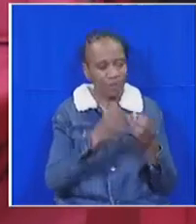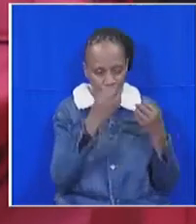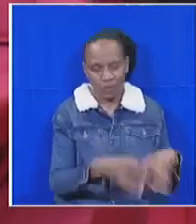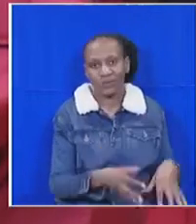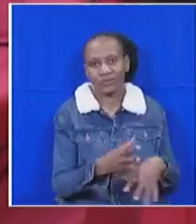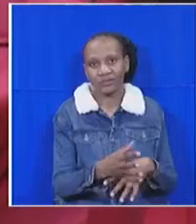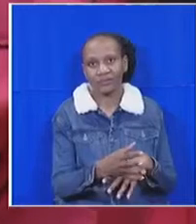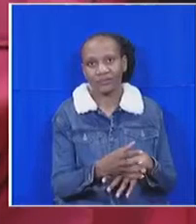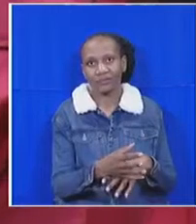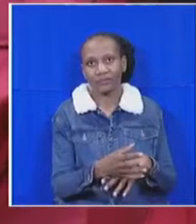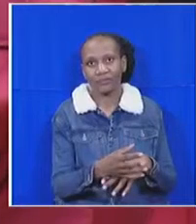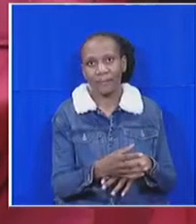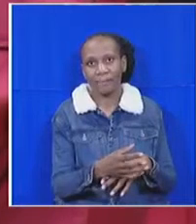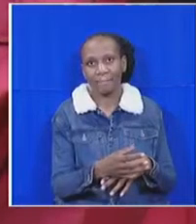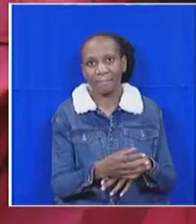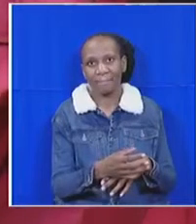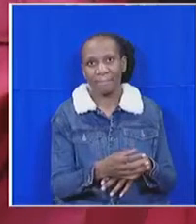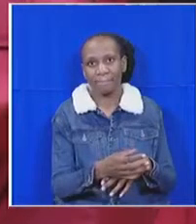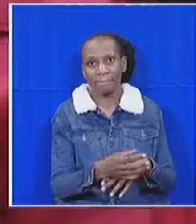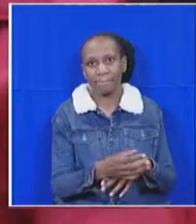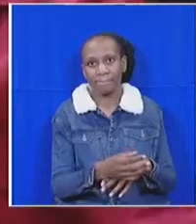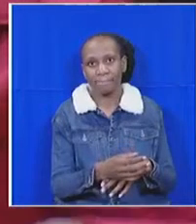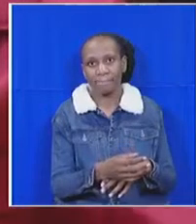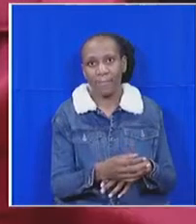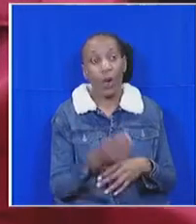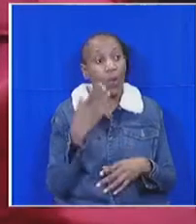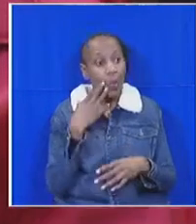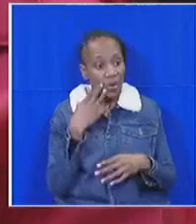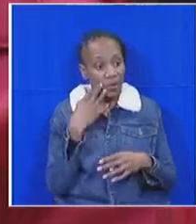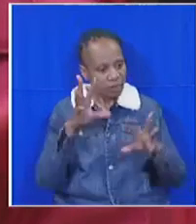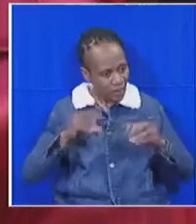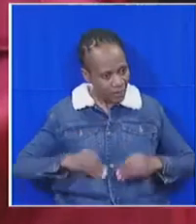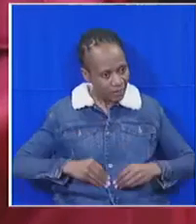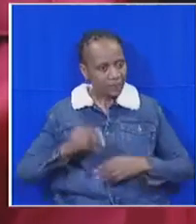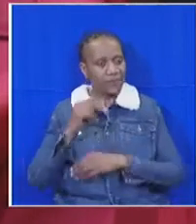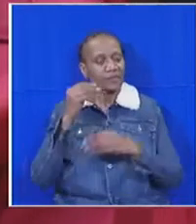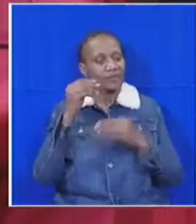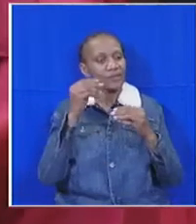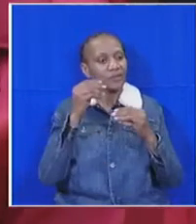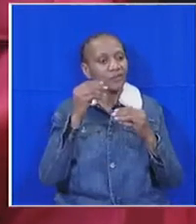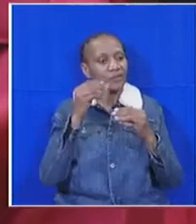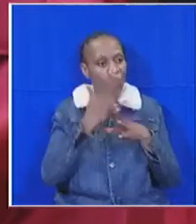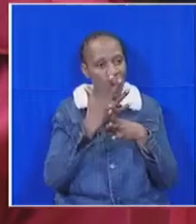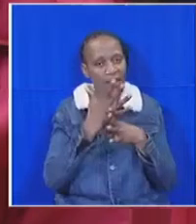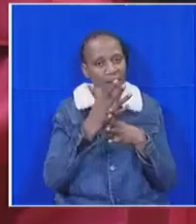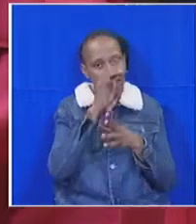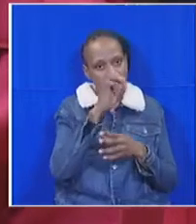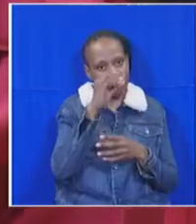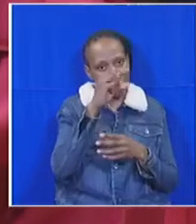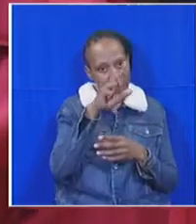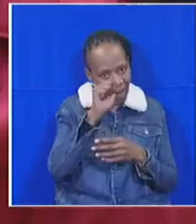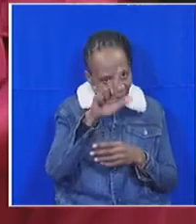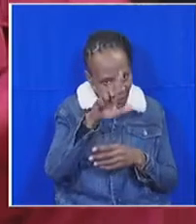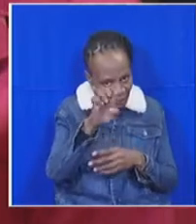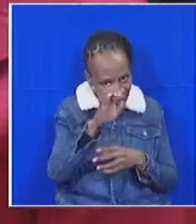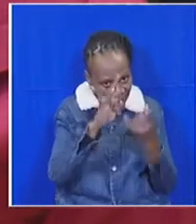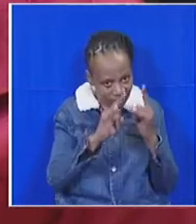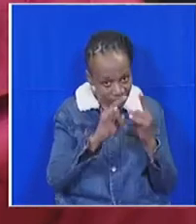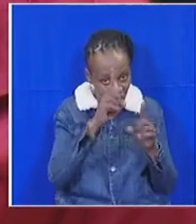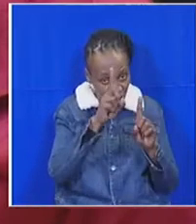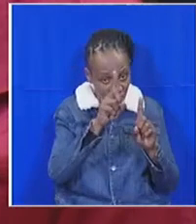accepted that, Honorable Jackson Mthembu, then she lost the membership of this House according to the Constitution.